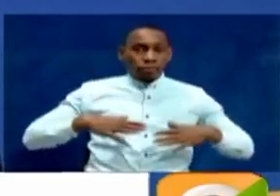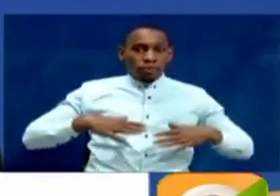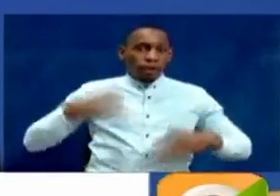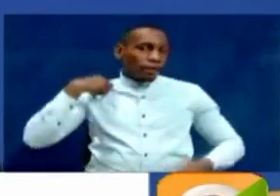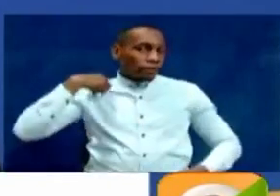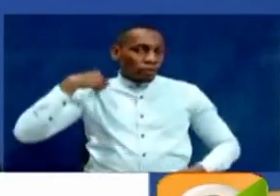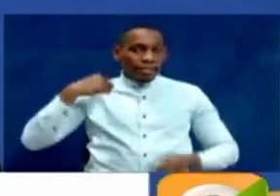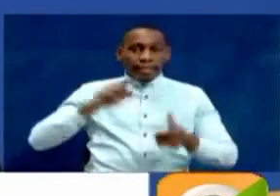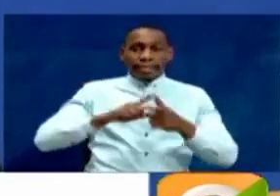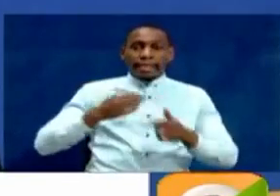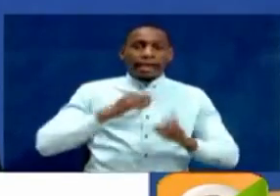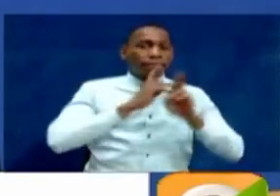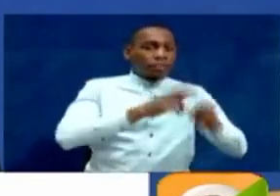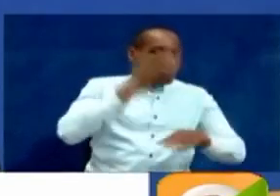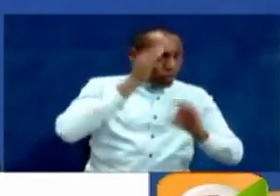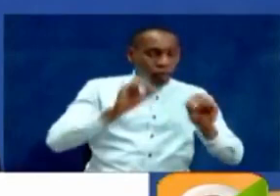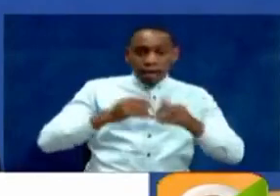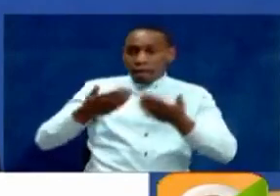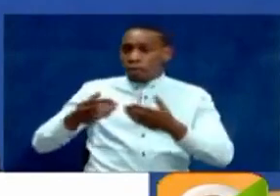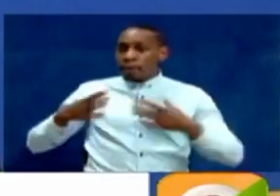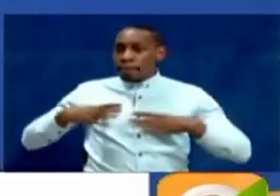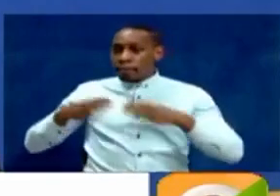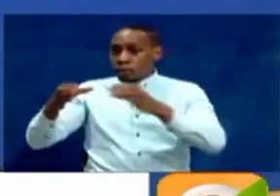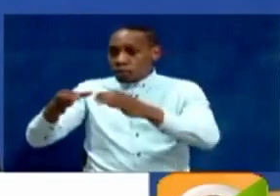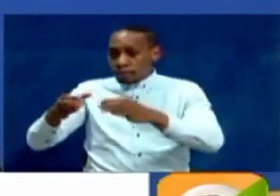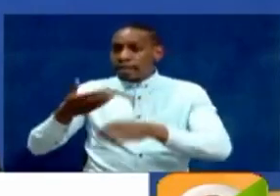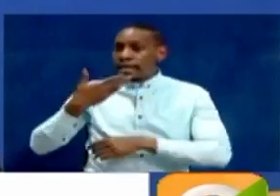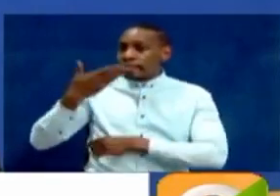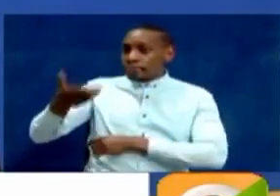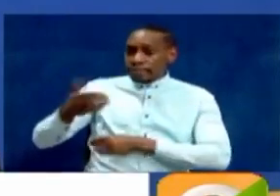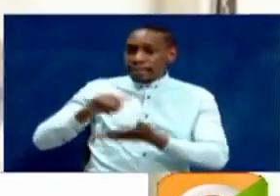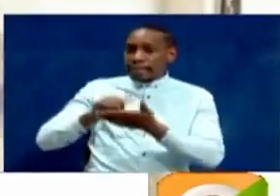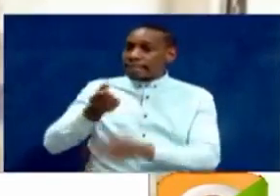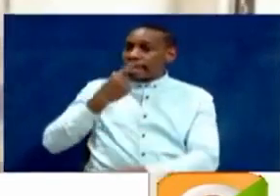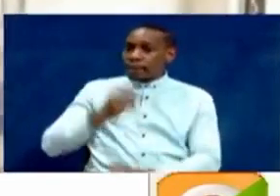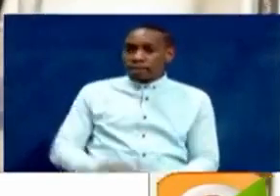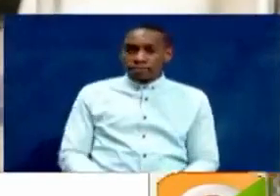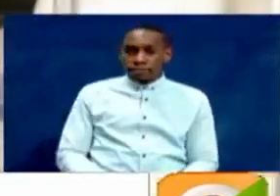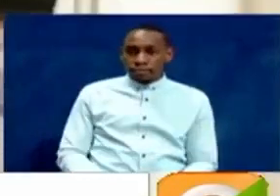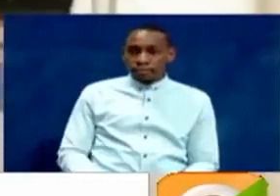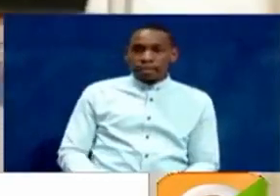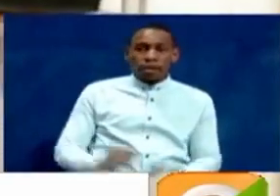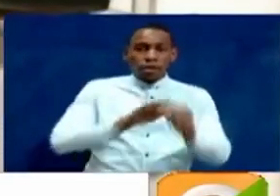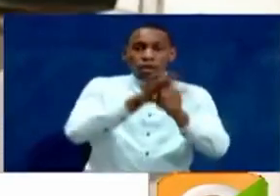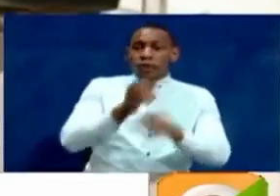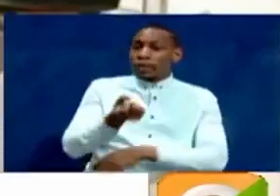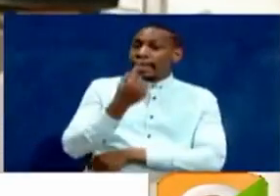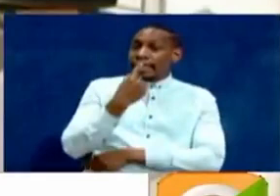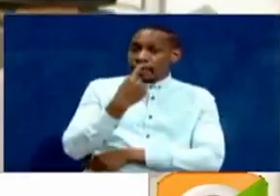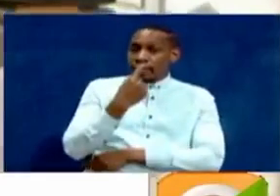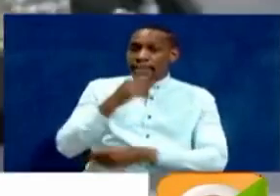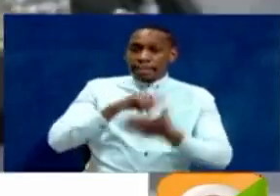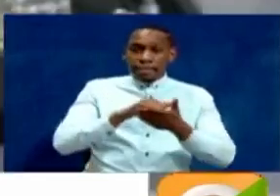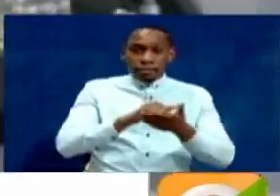it and then get their results, you don't know how your population will respond to a vaccine. Chadox-1